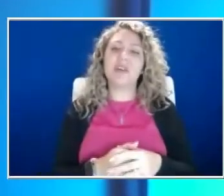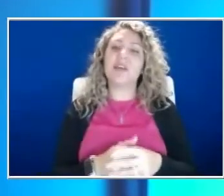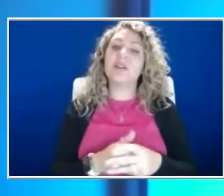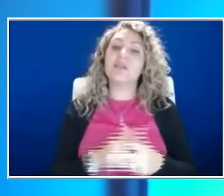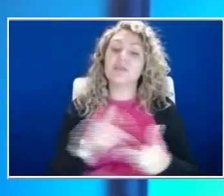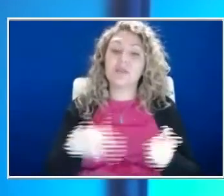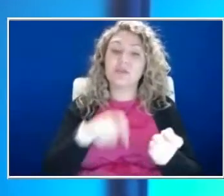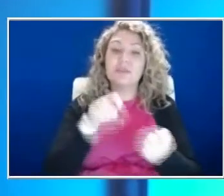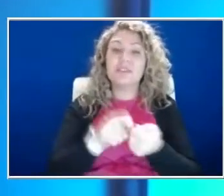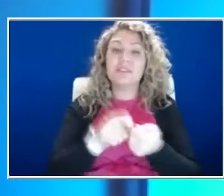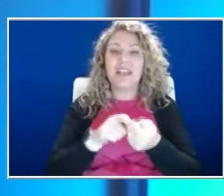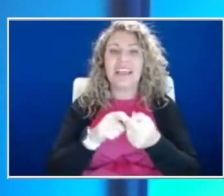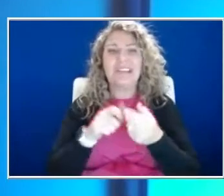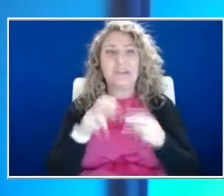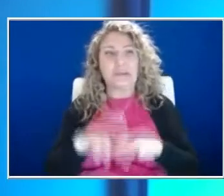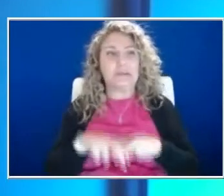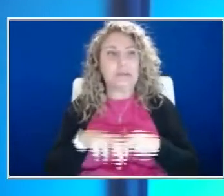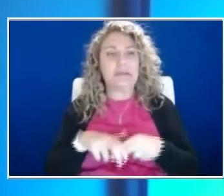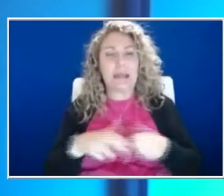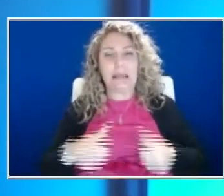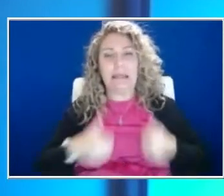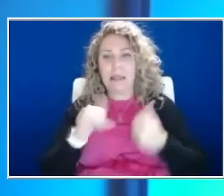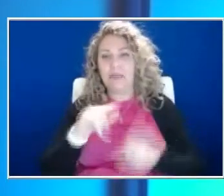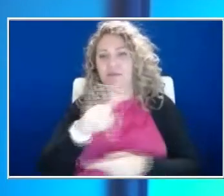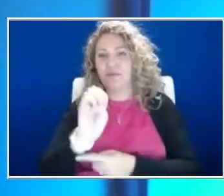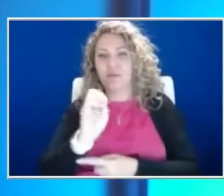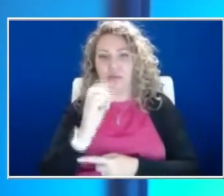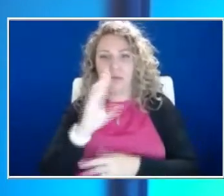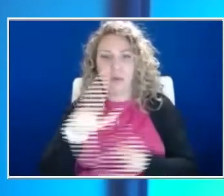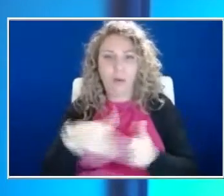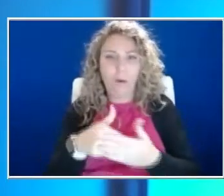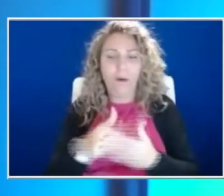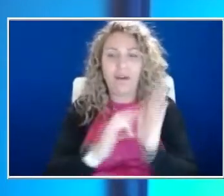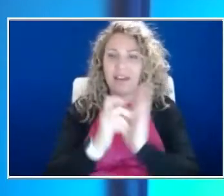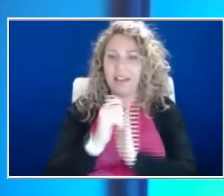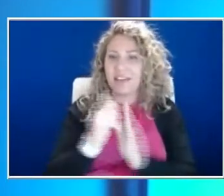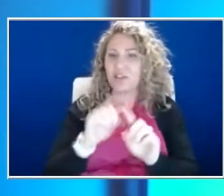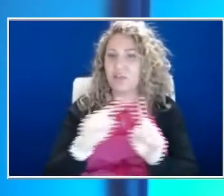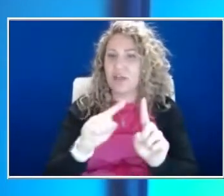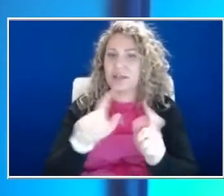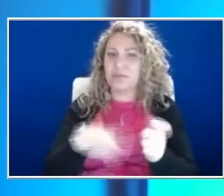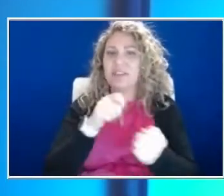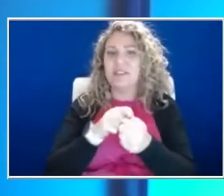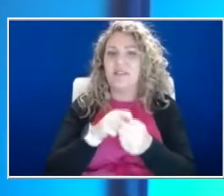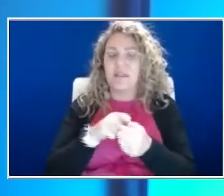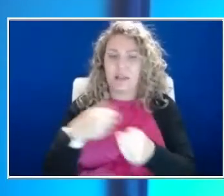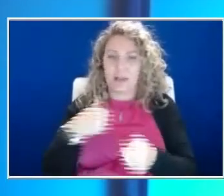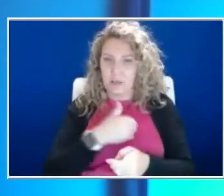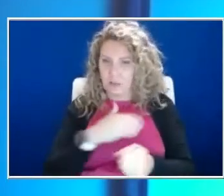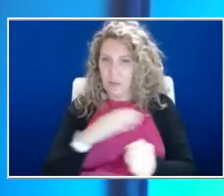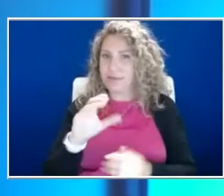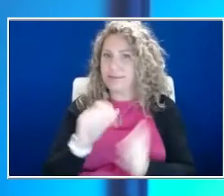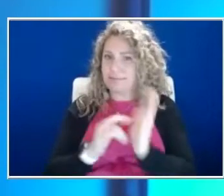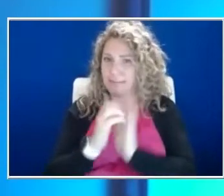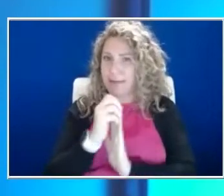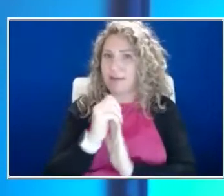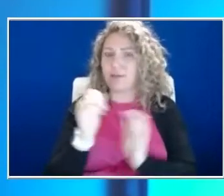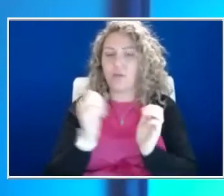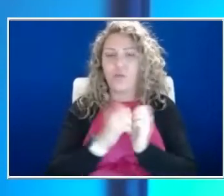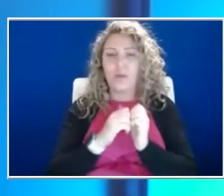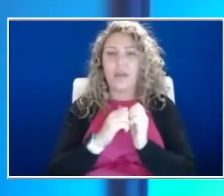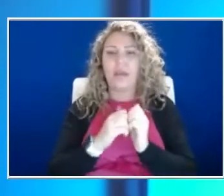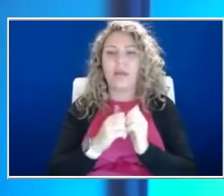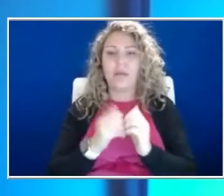sedentary lifestyle for all cancers. We know that all cancers, but particularly breast cancer, we see higher risks with obesity.